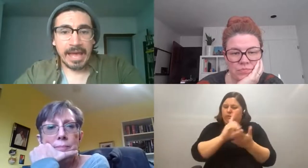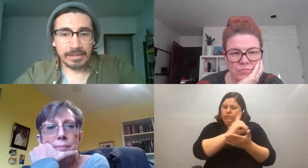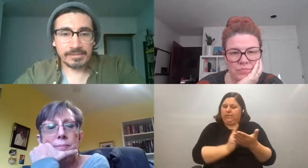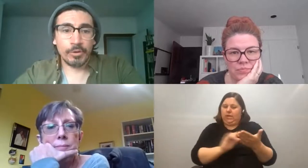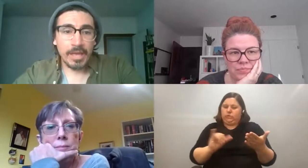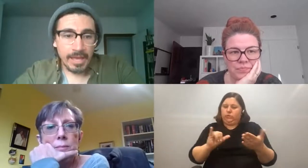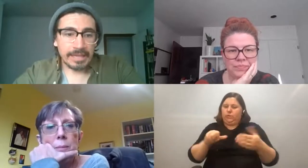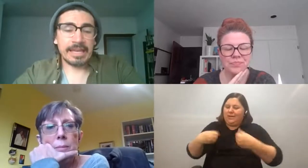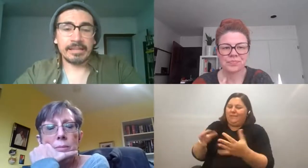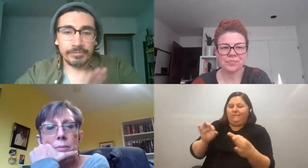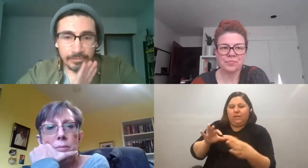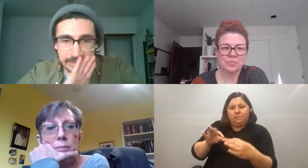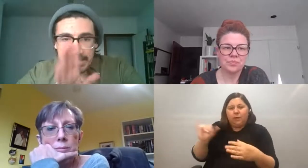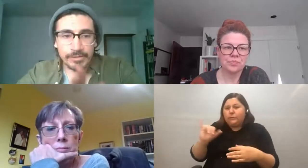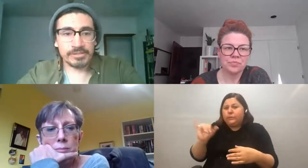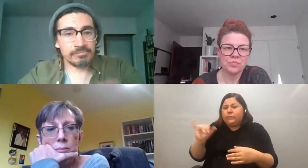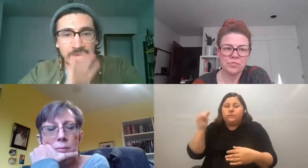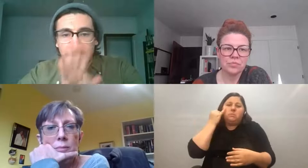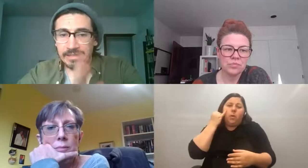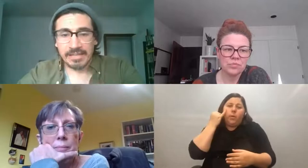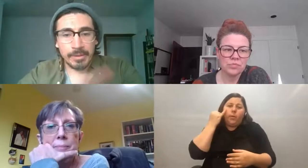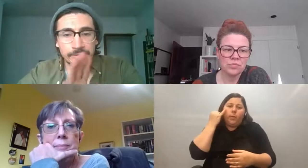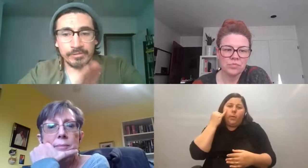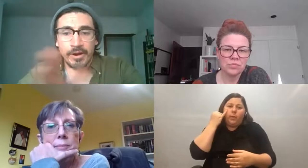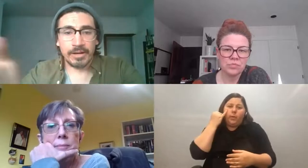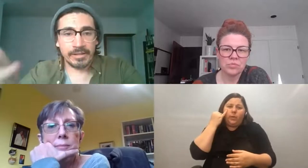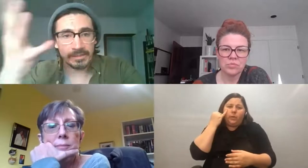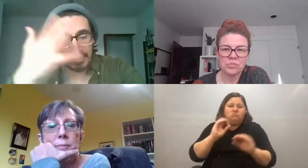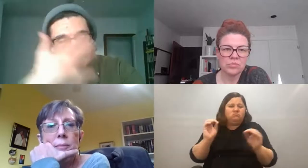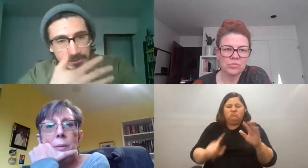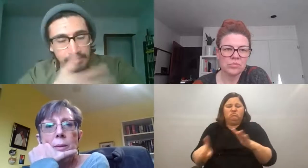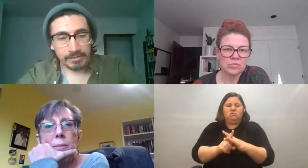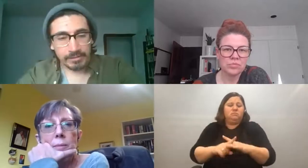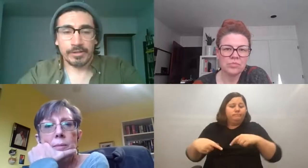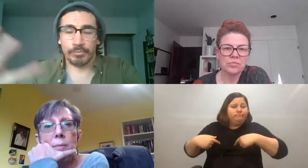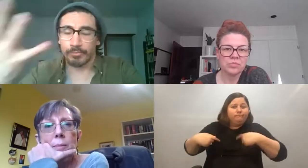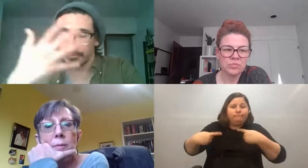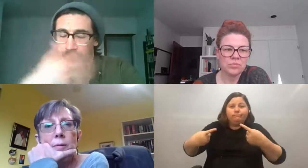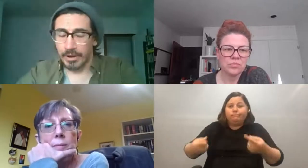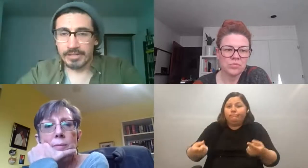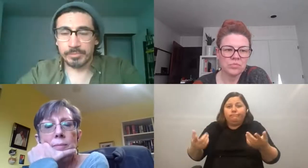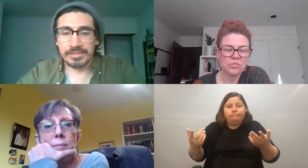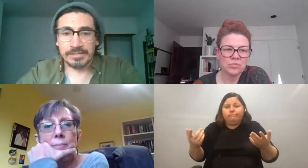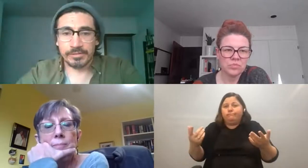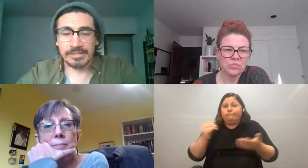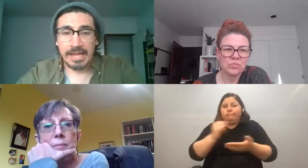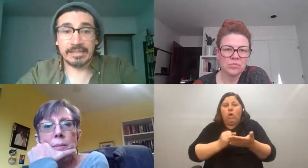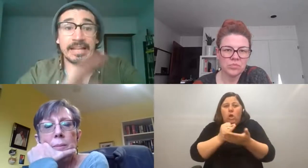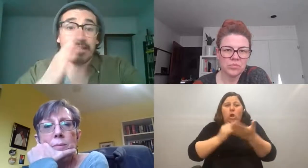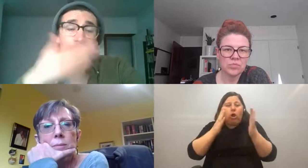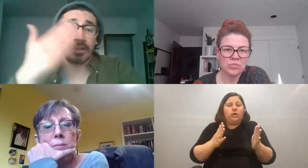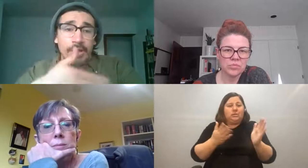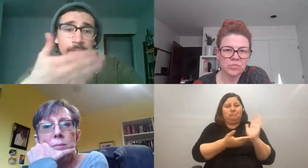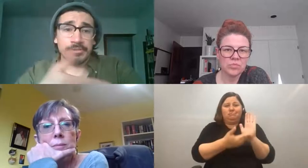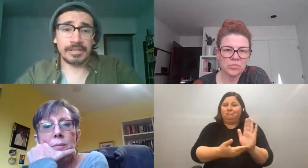feedback so again if let's say there's nothing that's come up so far and then you know the artist presents their design